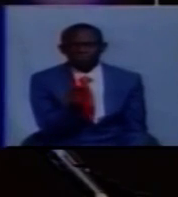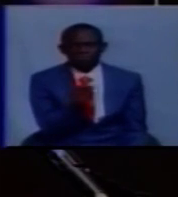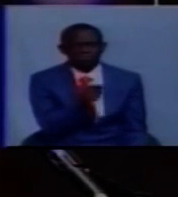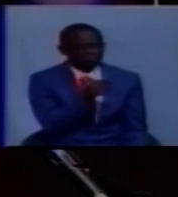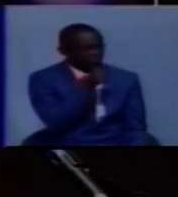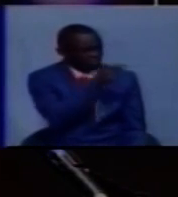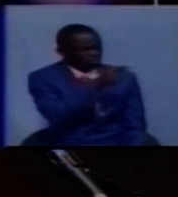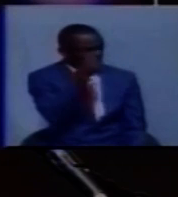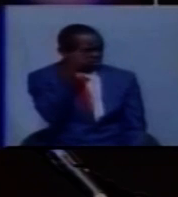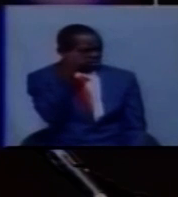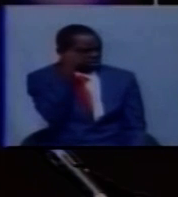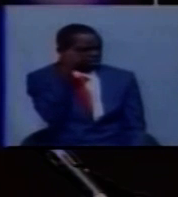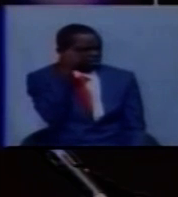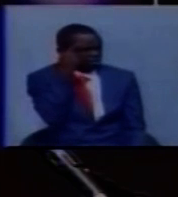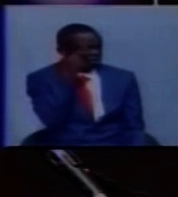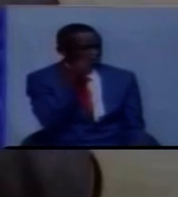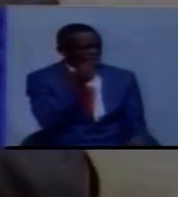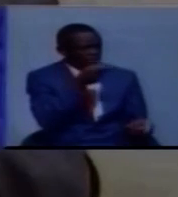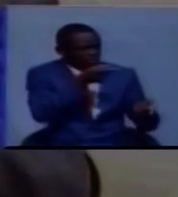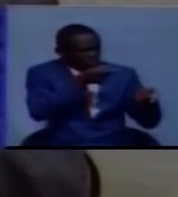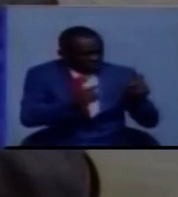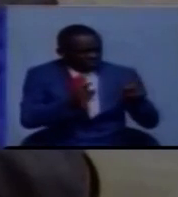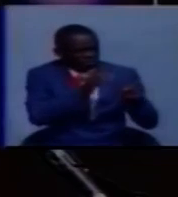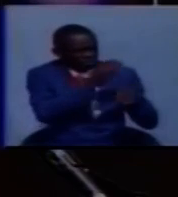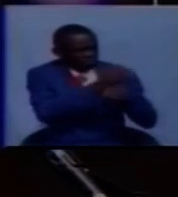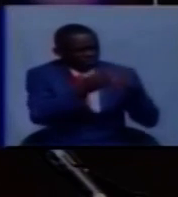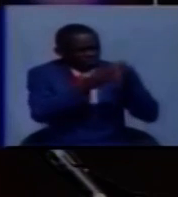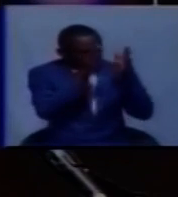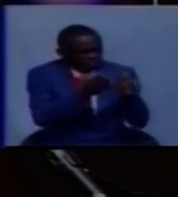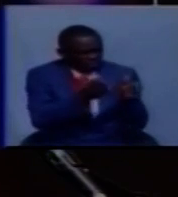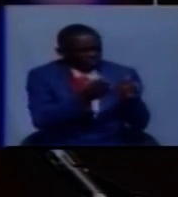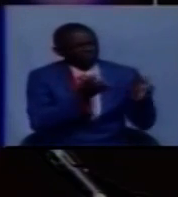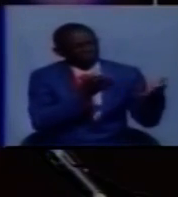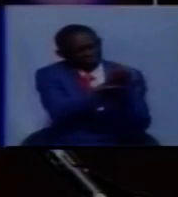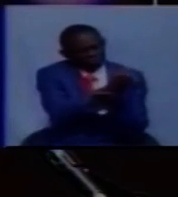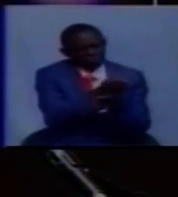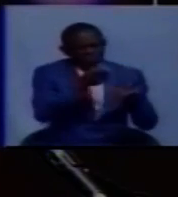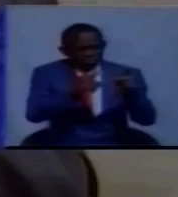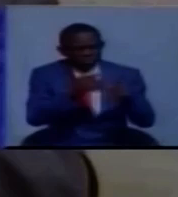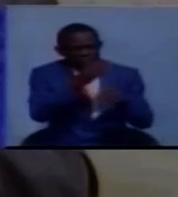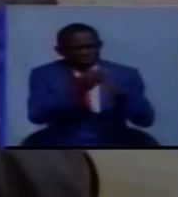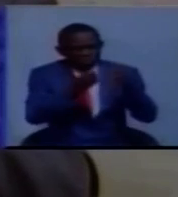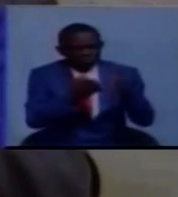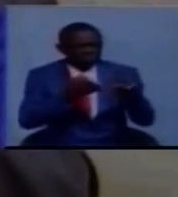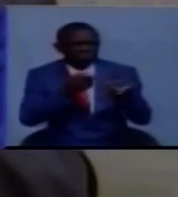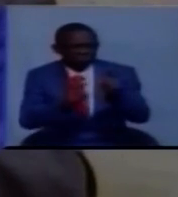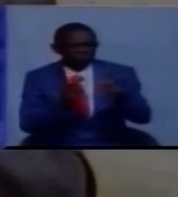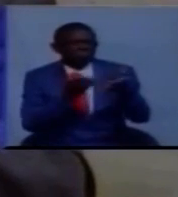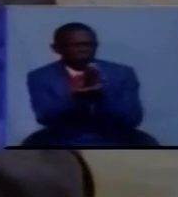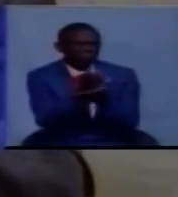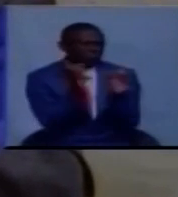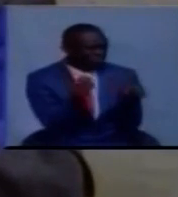Get a contractor for 3 months, another contractor for 3 months. Yeah, run away from the issue of employing people on a permanent basis. Is it possible?